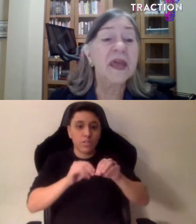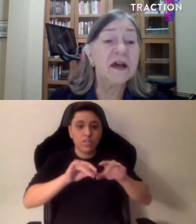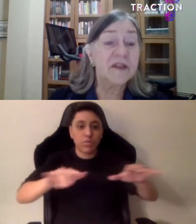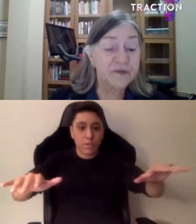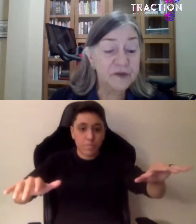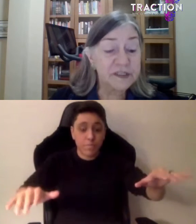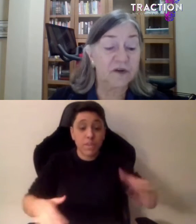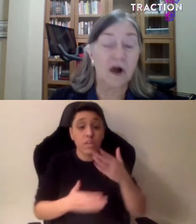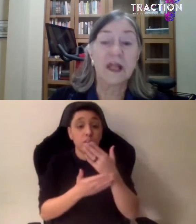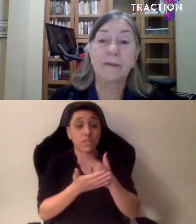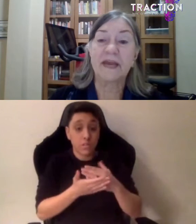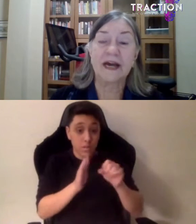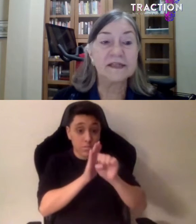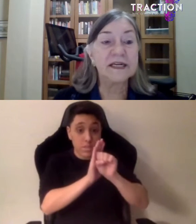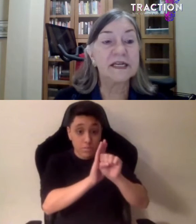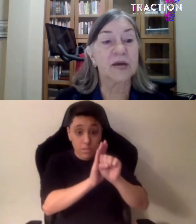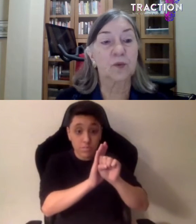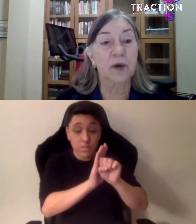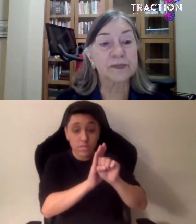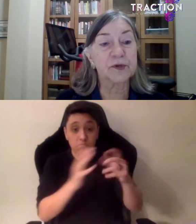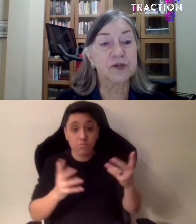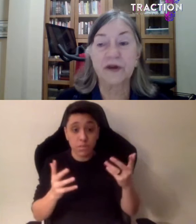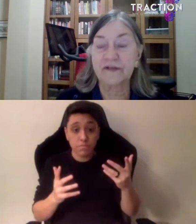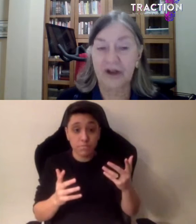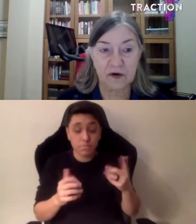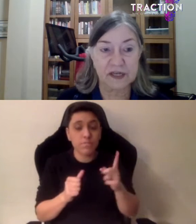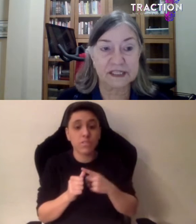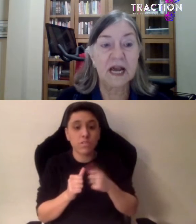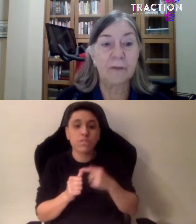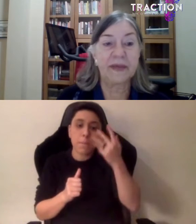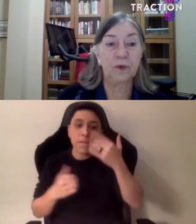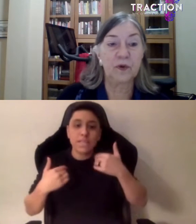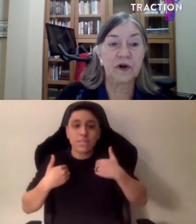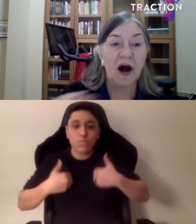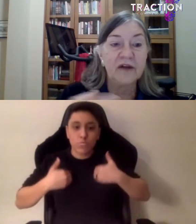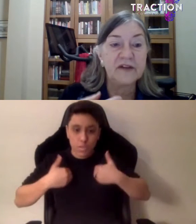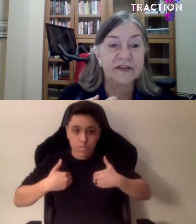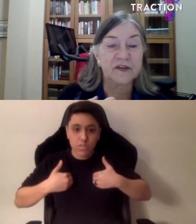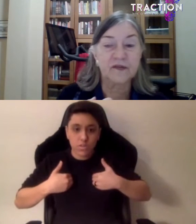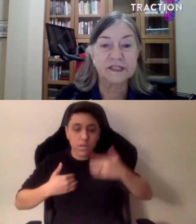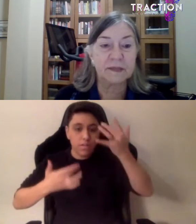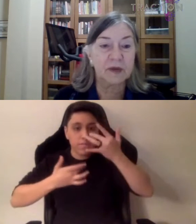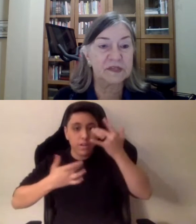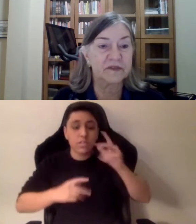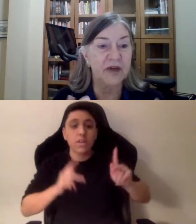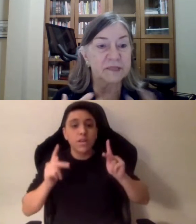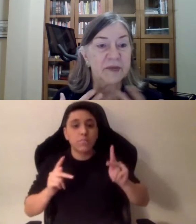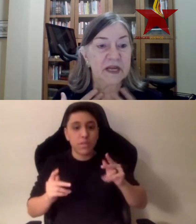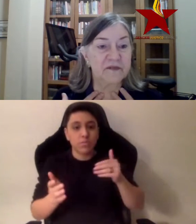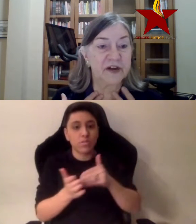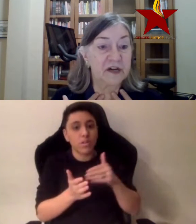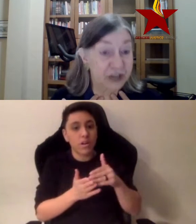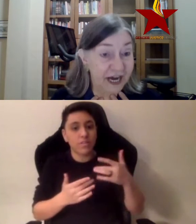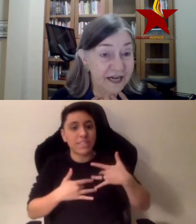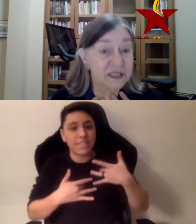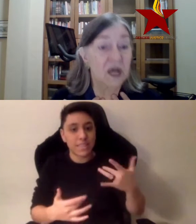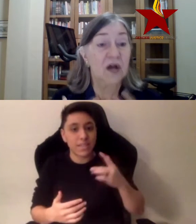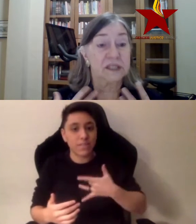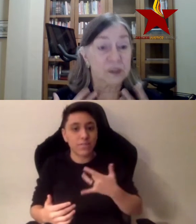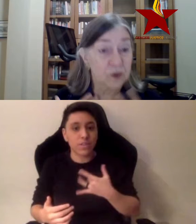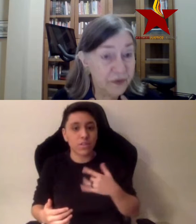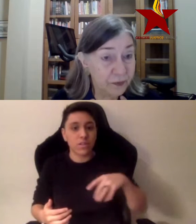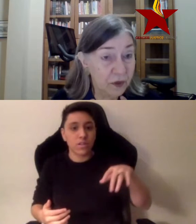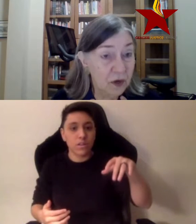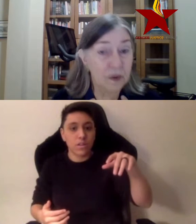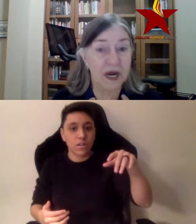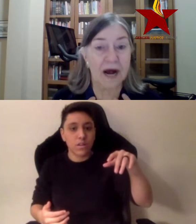symptoms. First of all, because it is a respiratory virus, people would often get the first symptoms as being a pharyngitis,